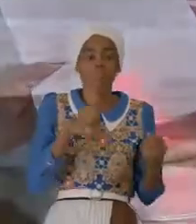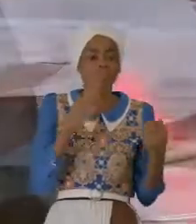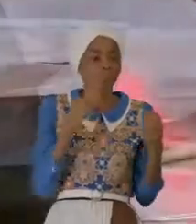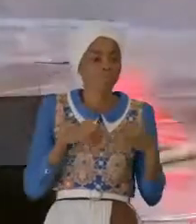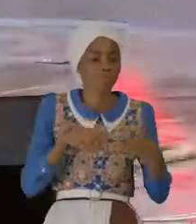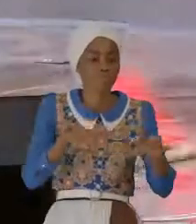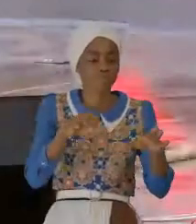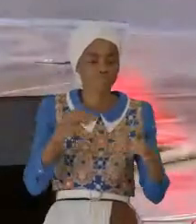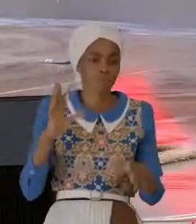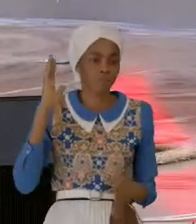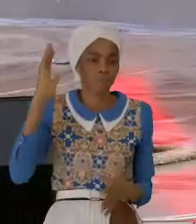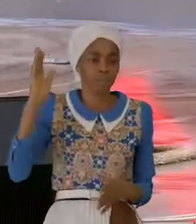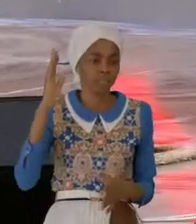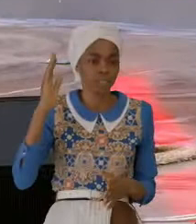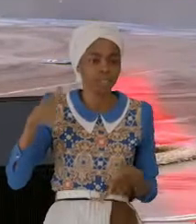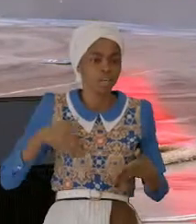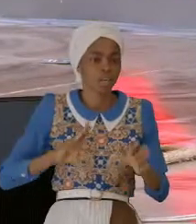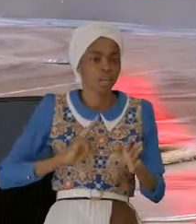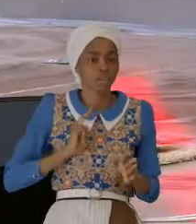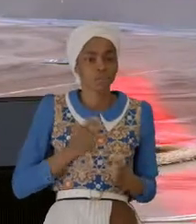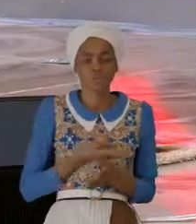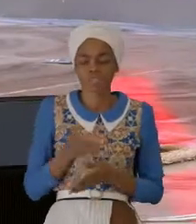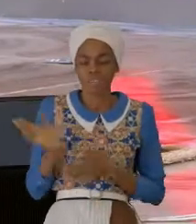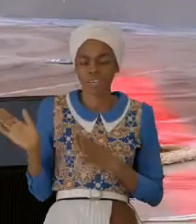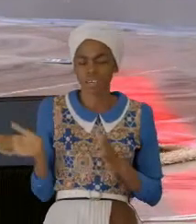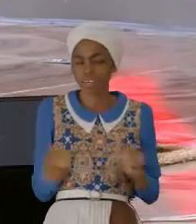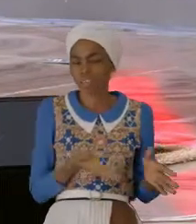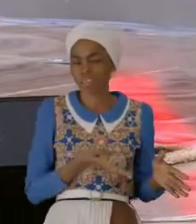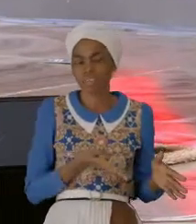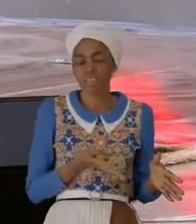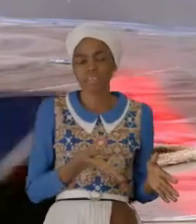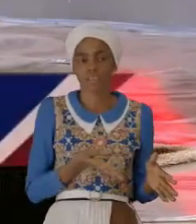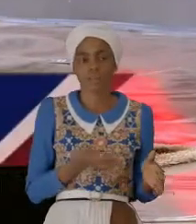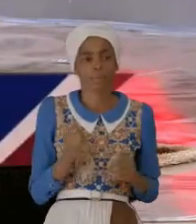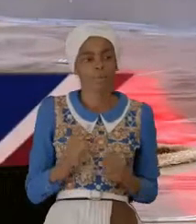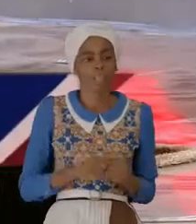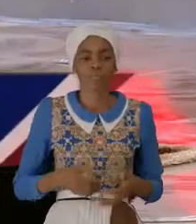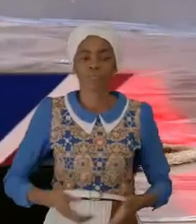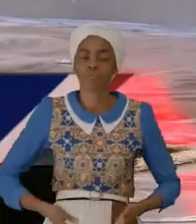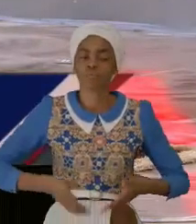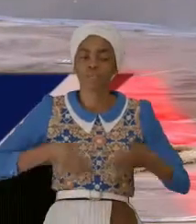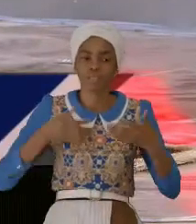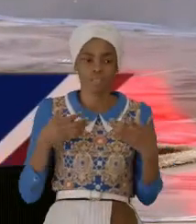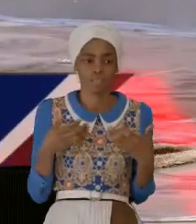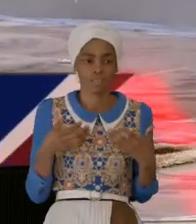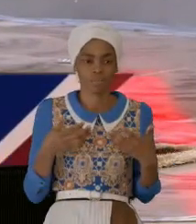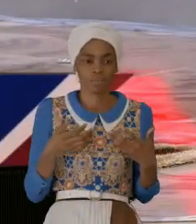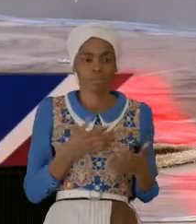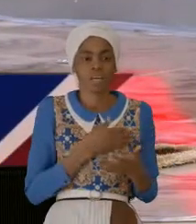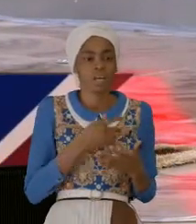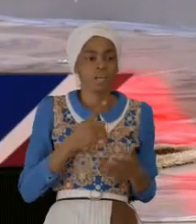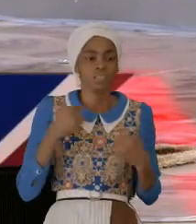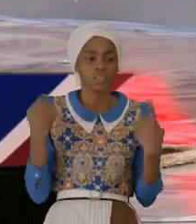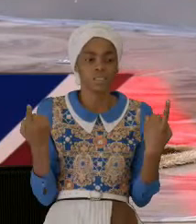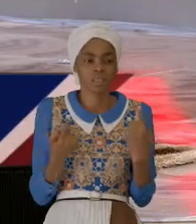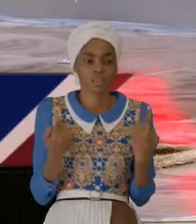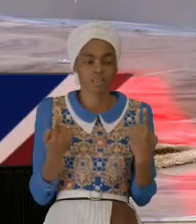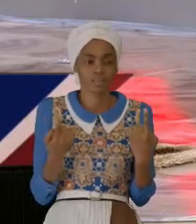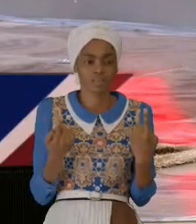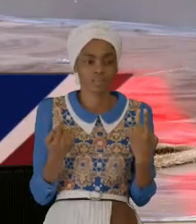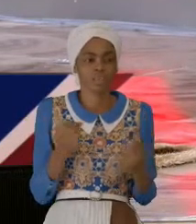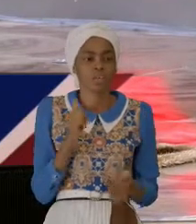weaknesses let us lay aside every witch and the sin